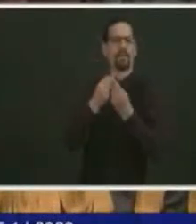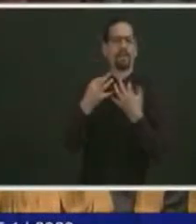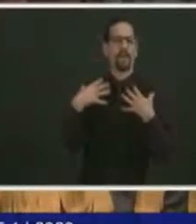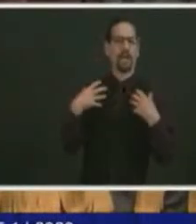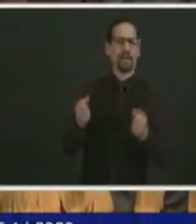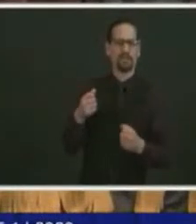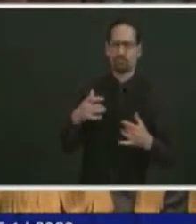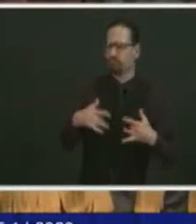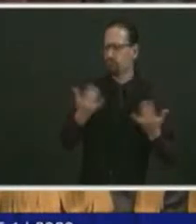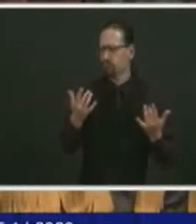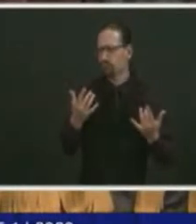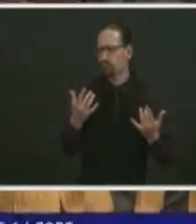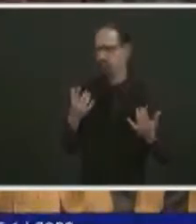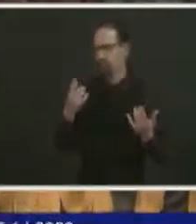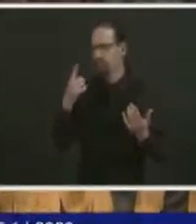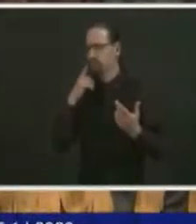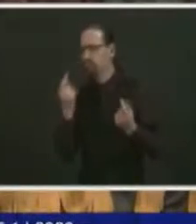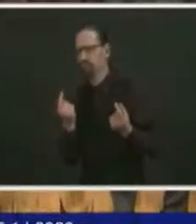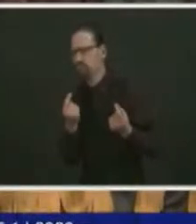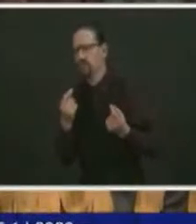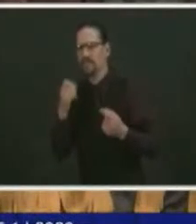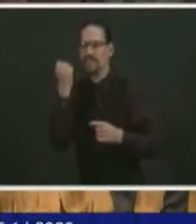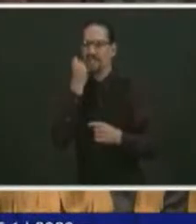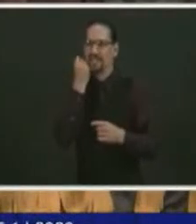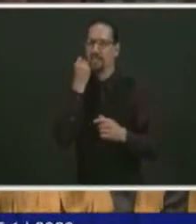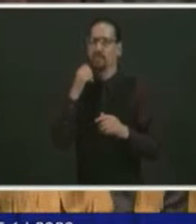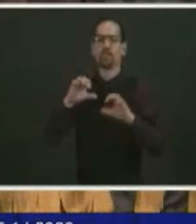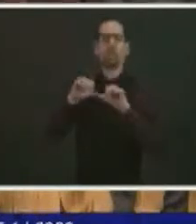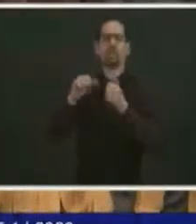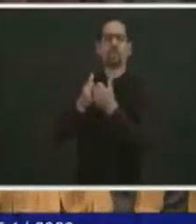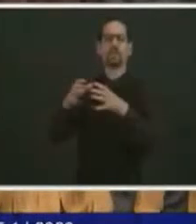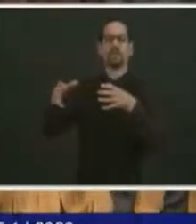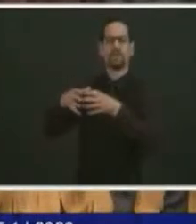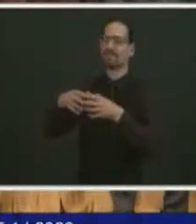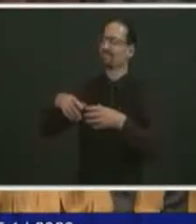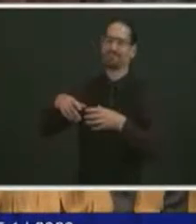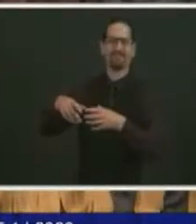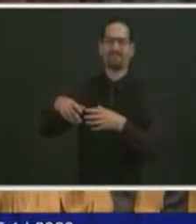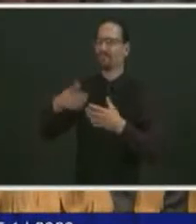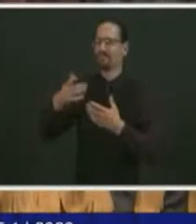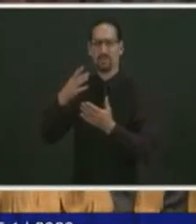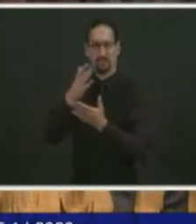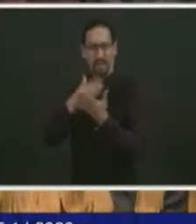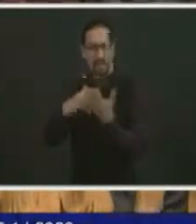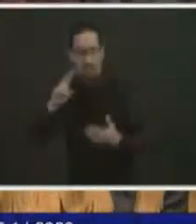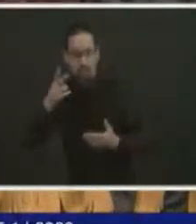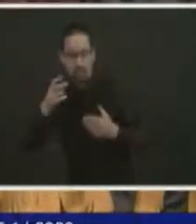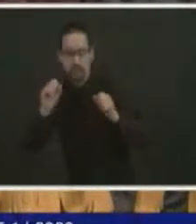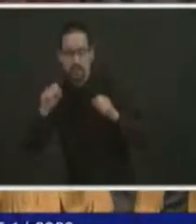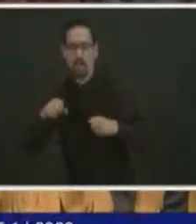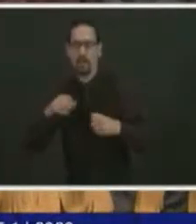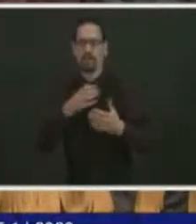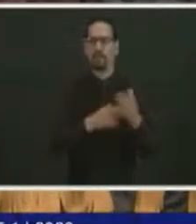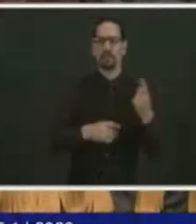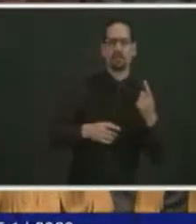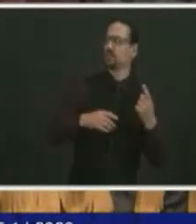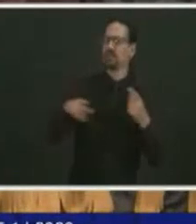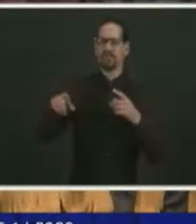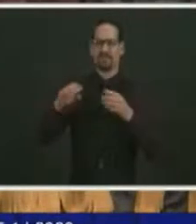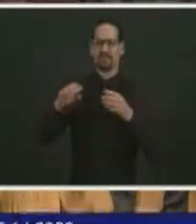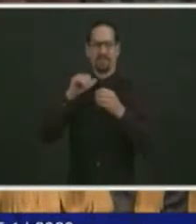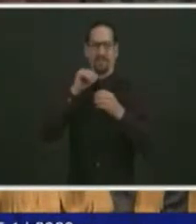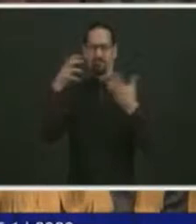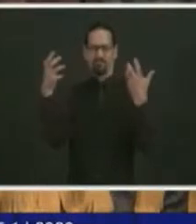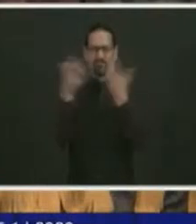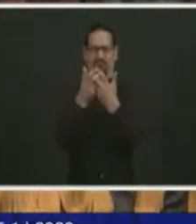has offered some suggestions on phases, but they don't quite coincide with the Department of Health. So where is it with dentists'